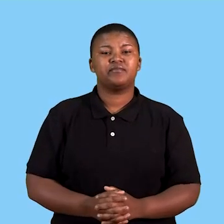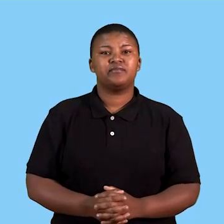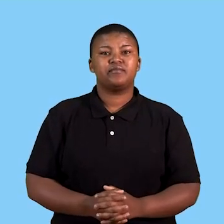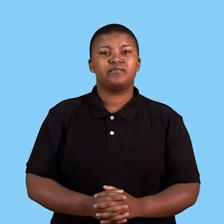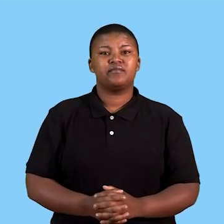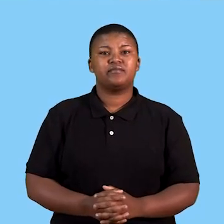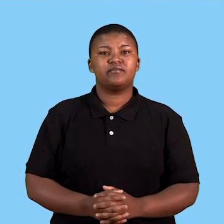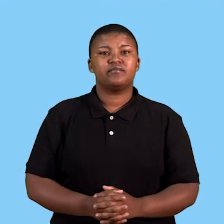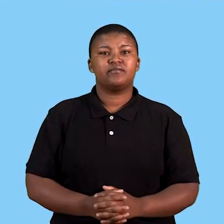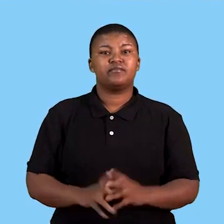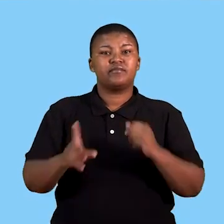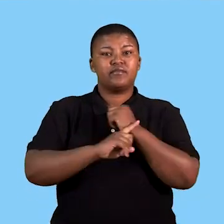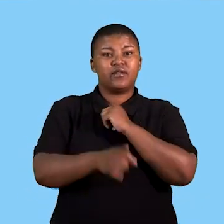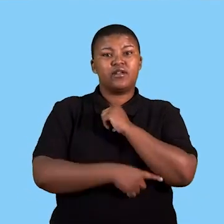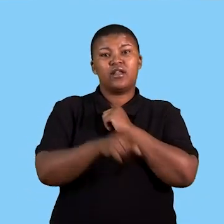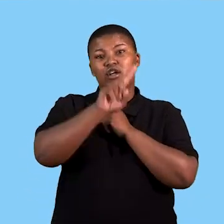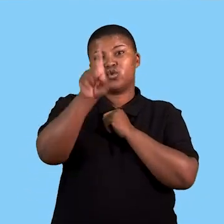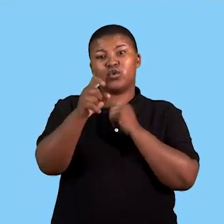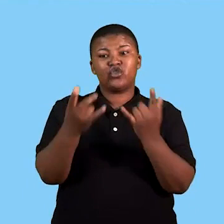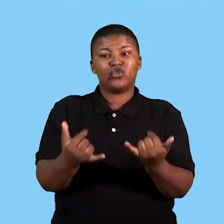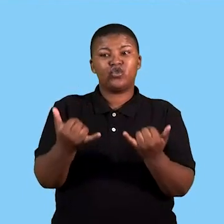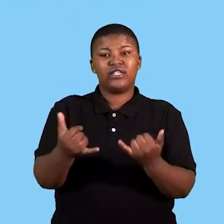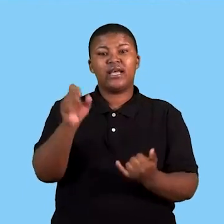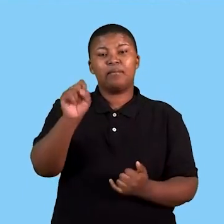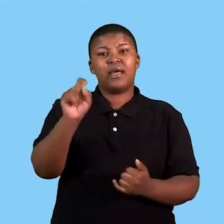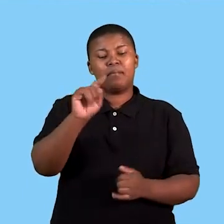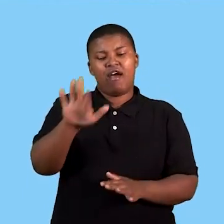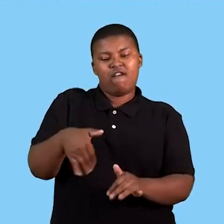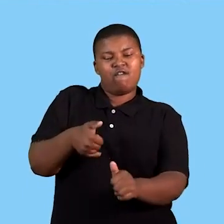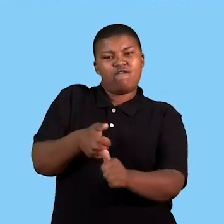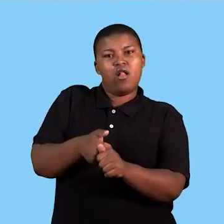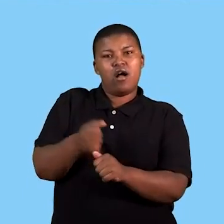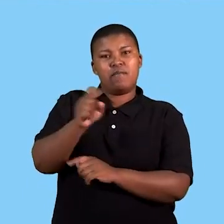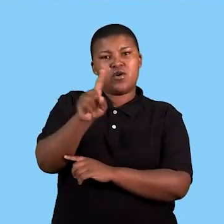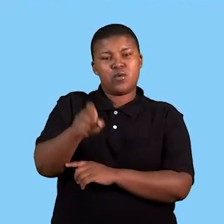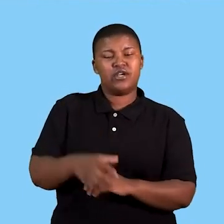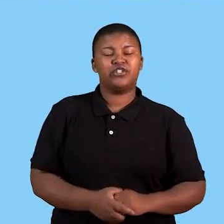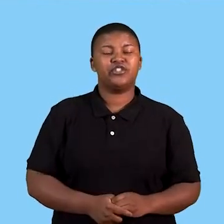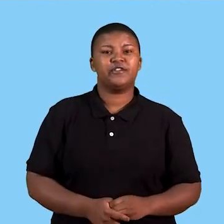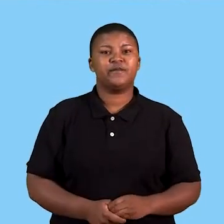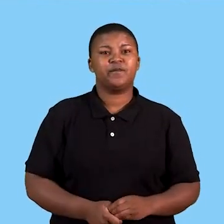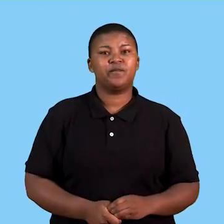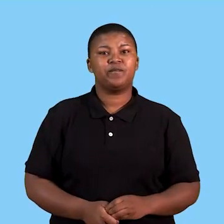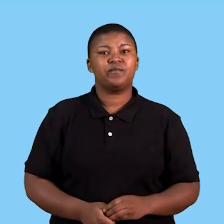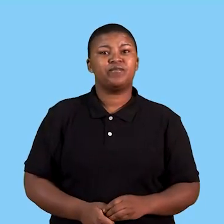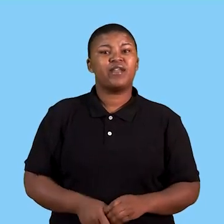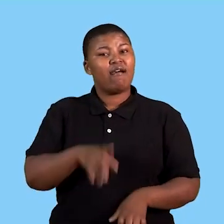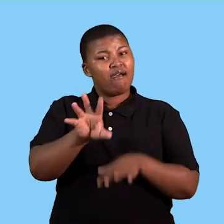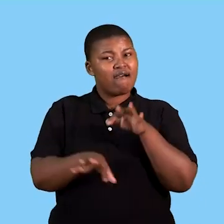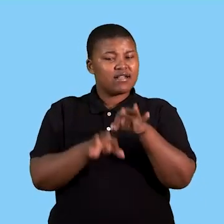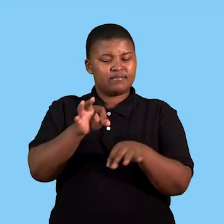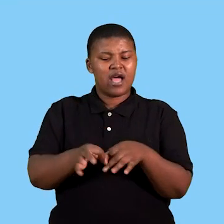to give. Then our last question for today will be a follow-up question where we ask, discuss